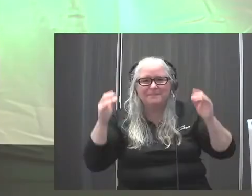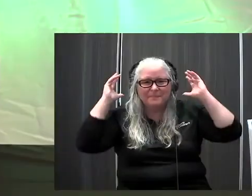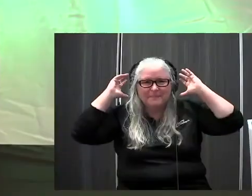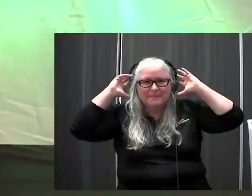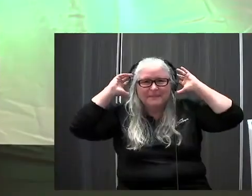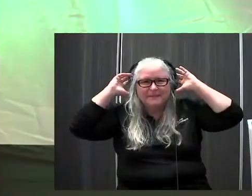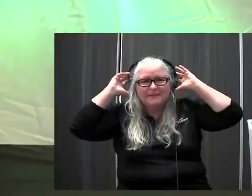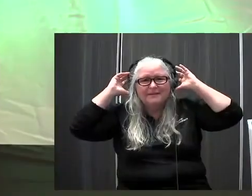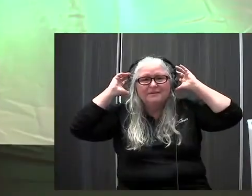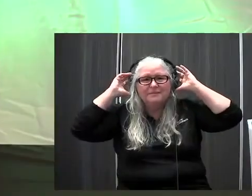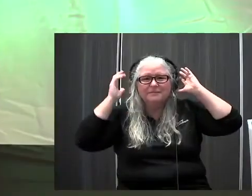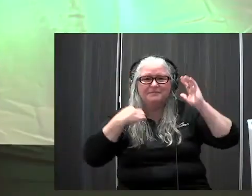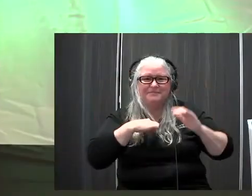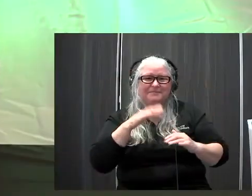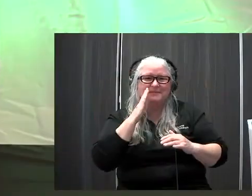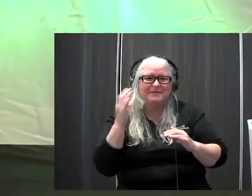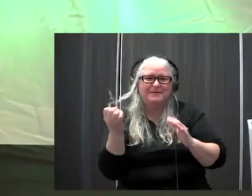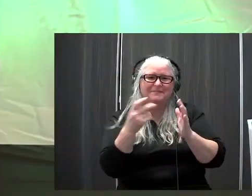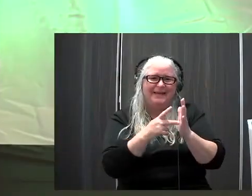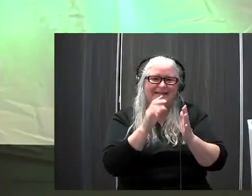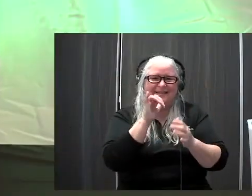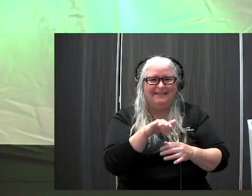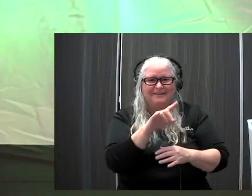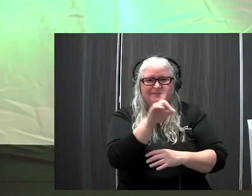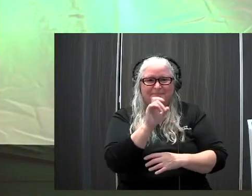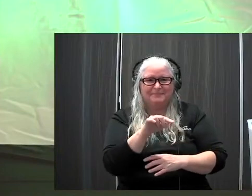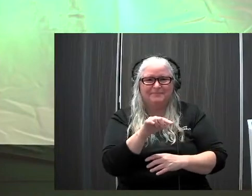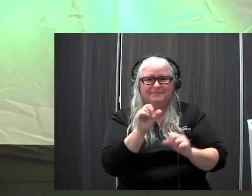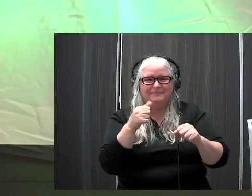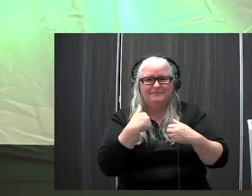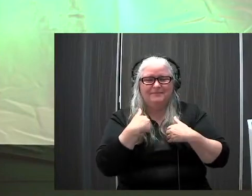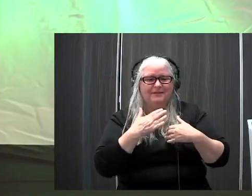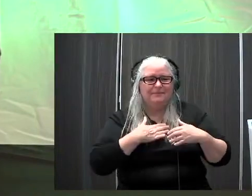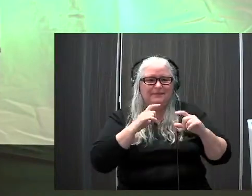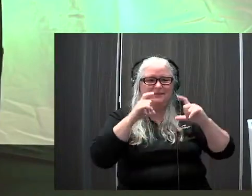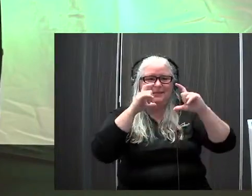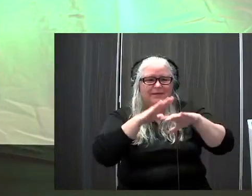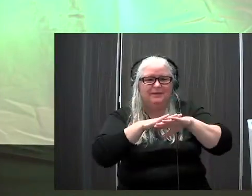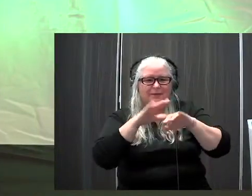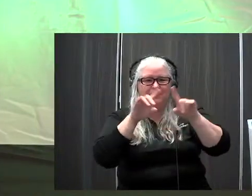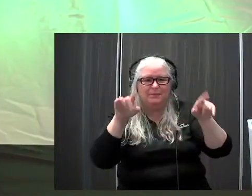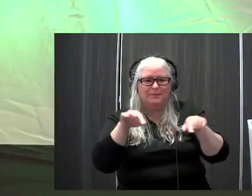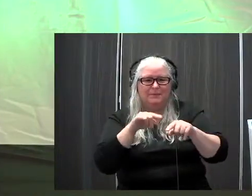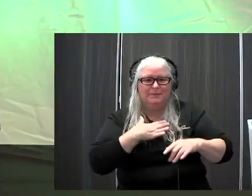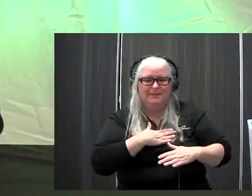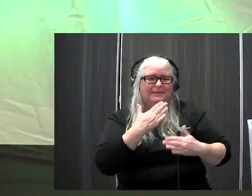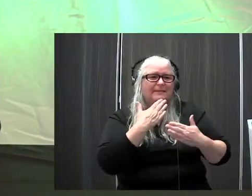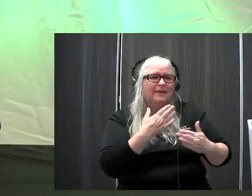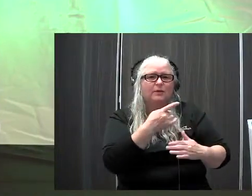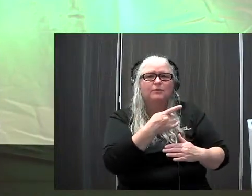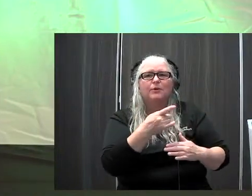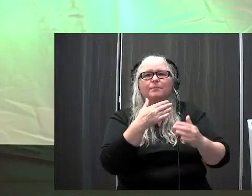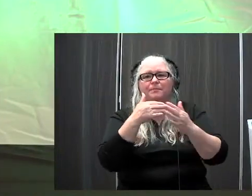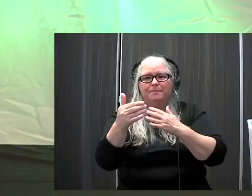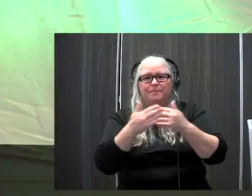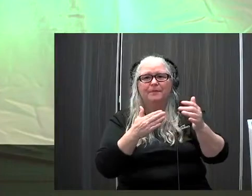We'll come back to that and keep going then. Could I get my slide back on the screen, please? Thank you. Okay, so auditory